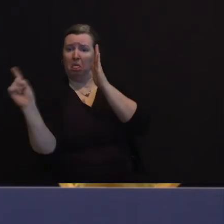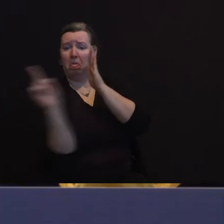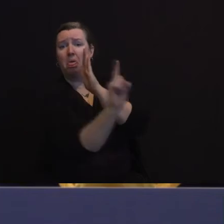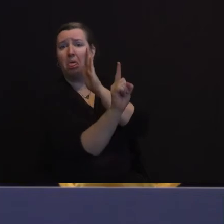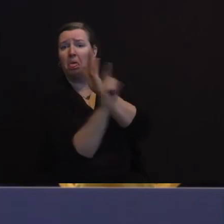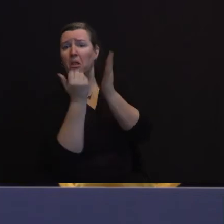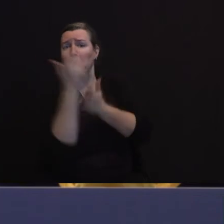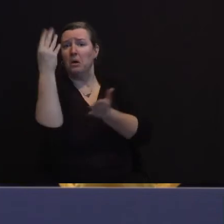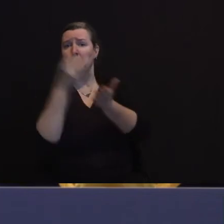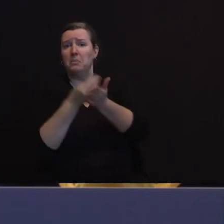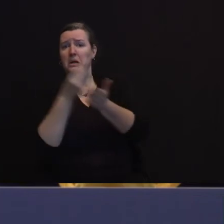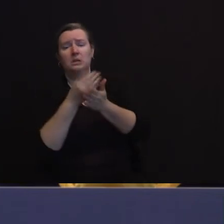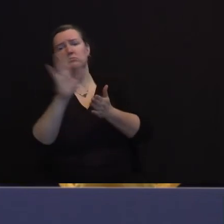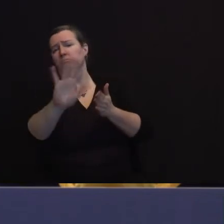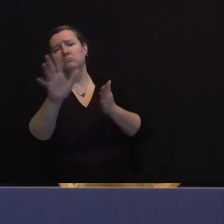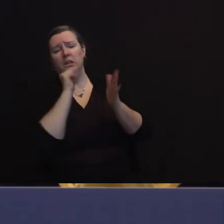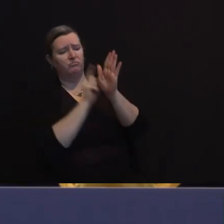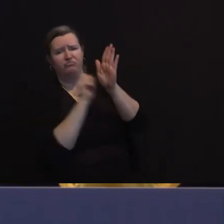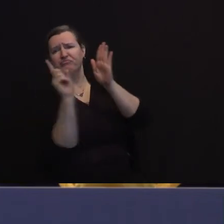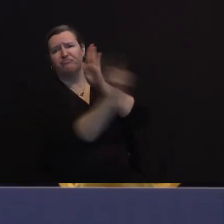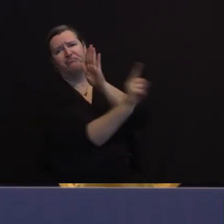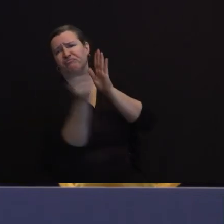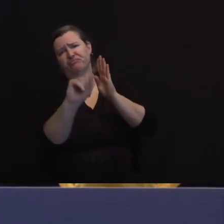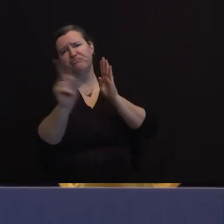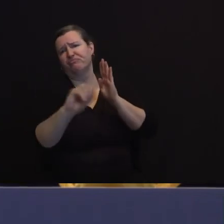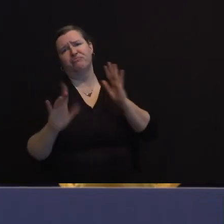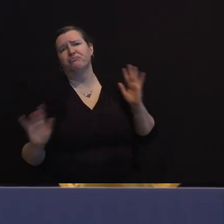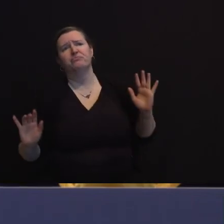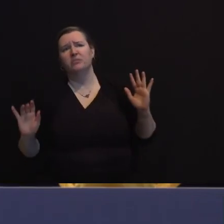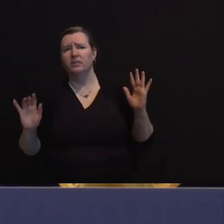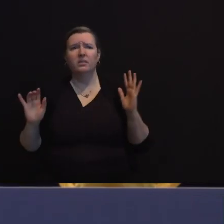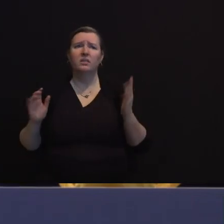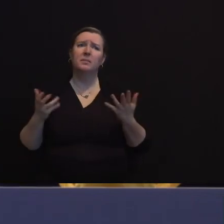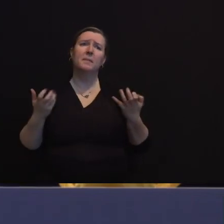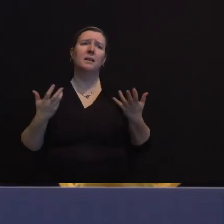amount of doses that they're going to get going forward from us. And I